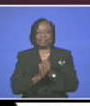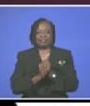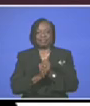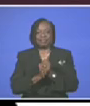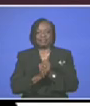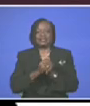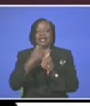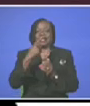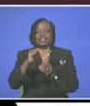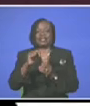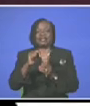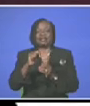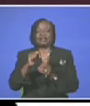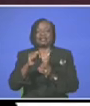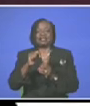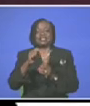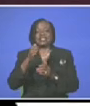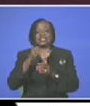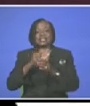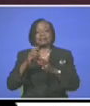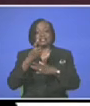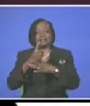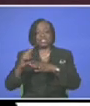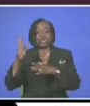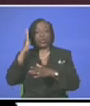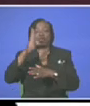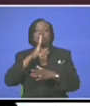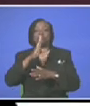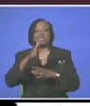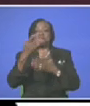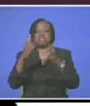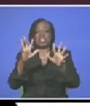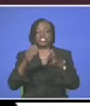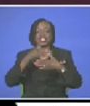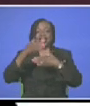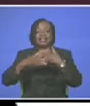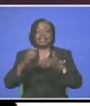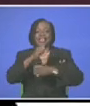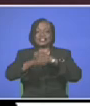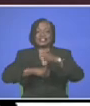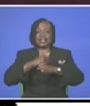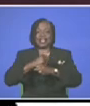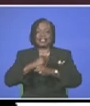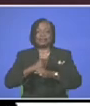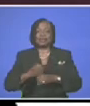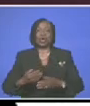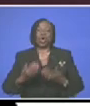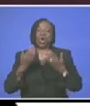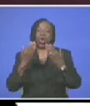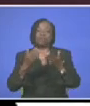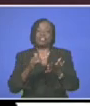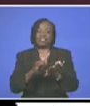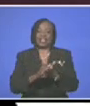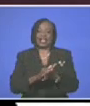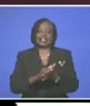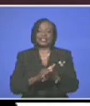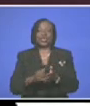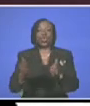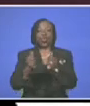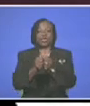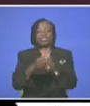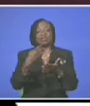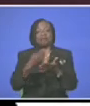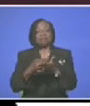subdivision would be completed by next year, and you'd be offered that in addition to some financial